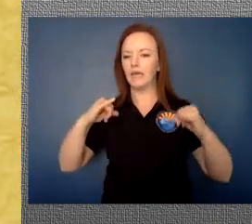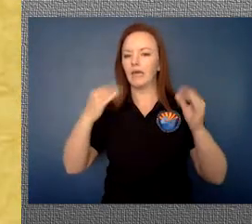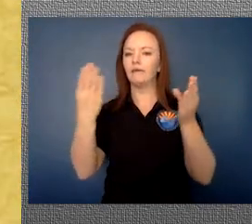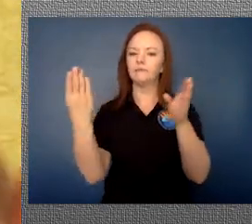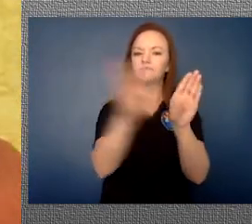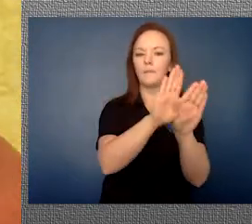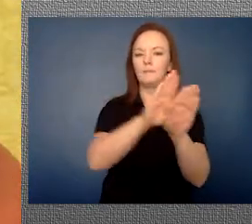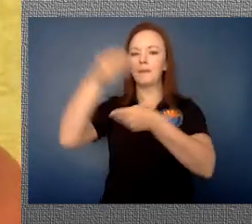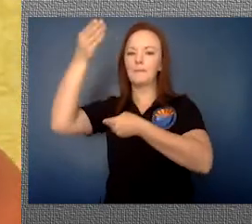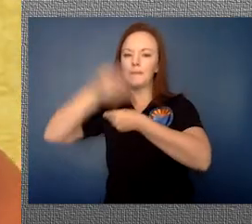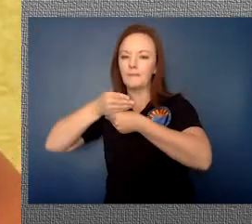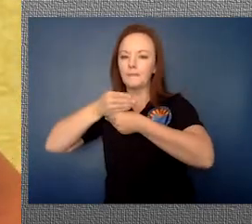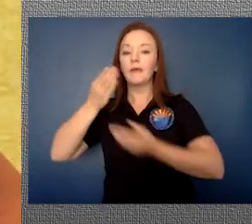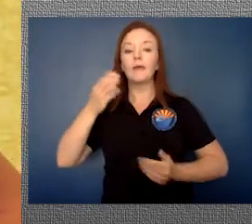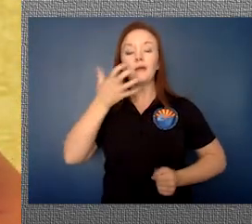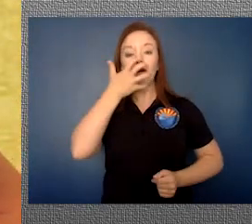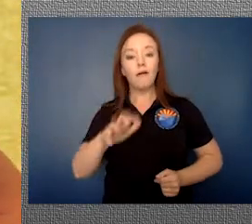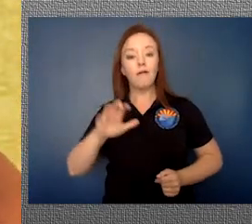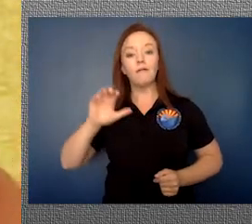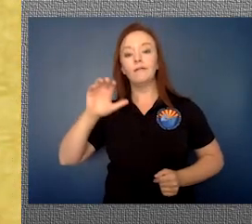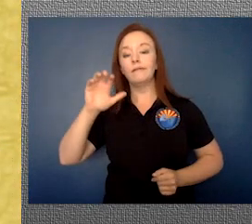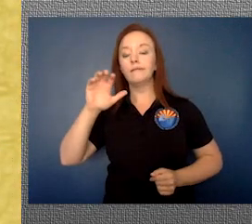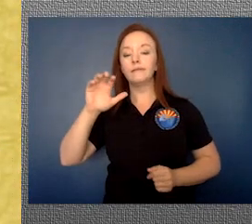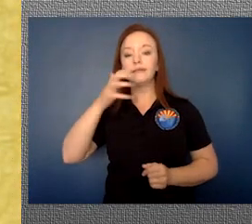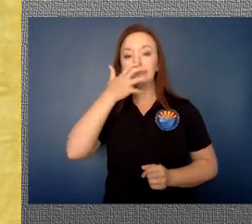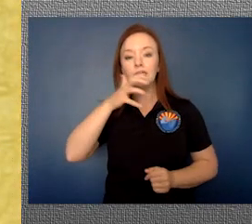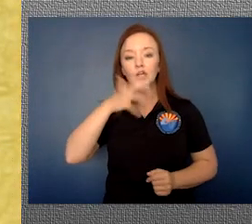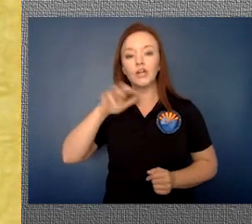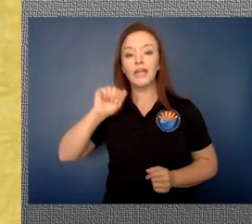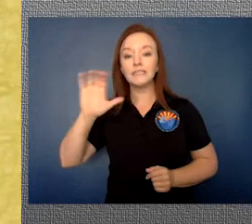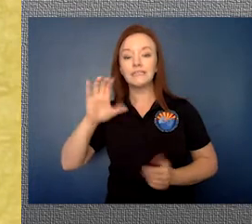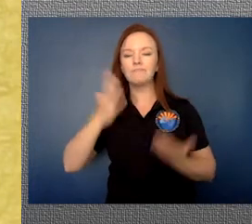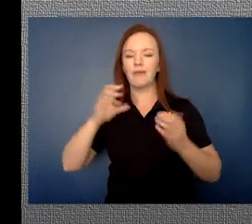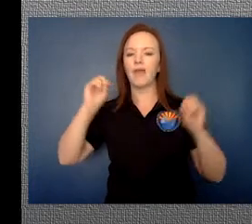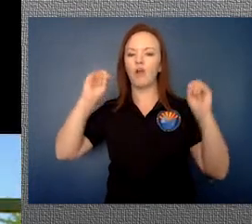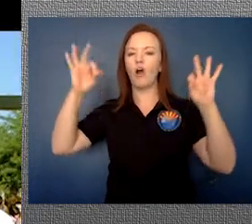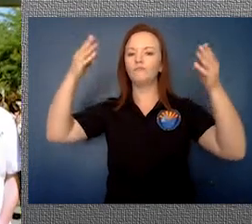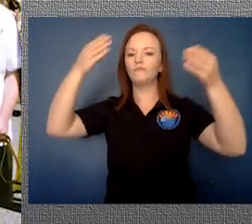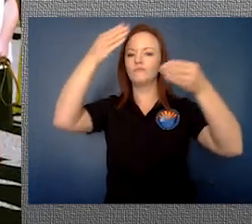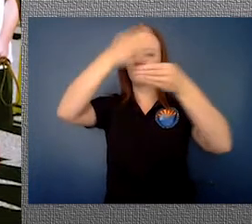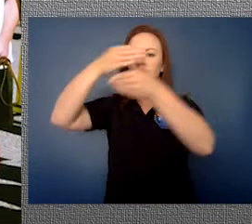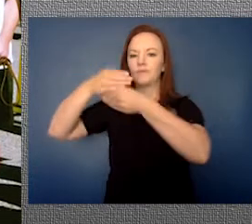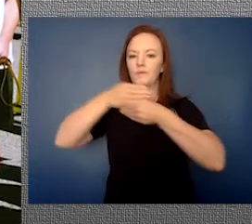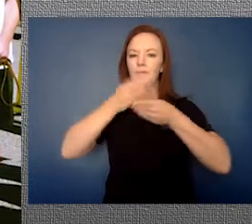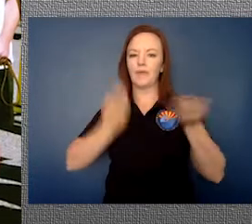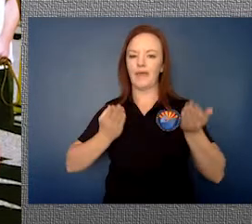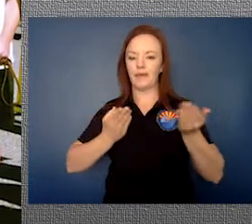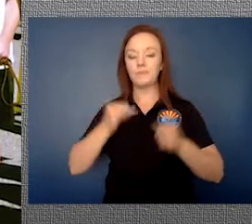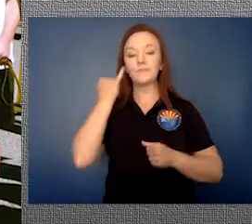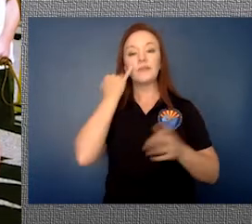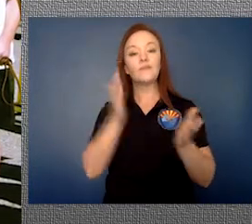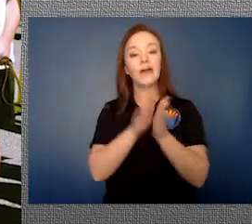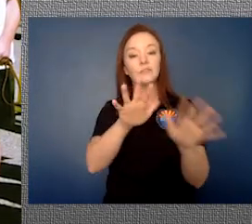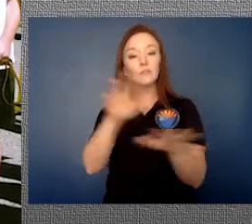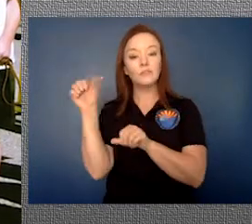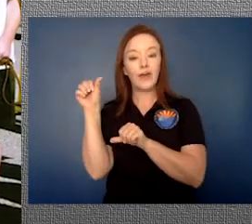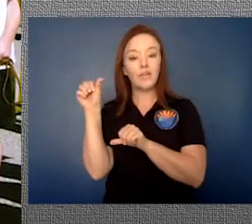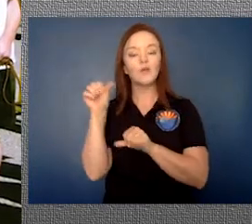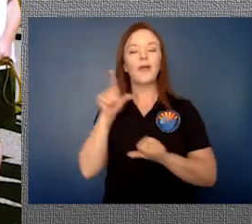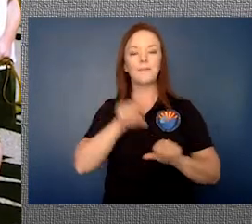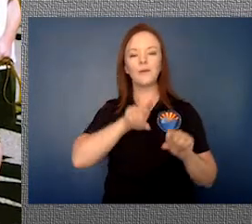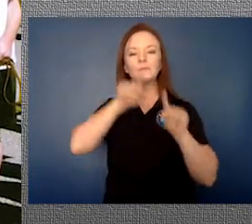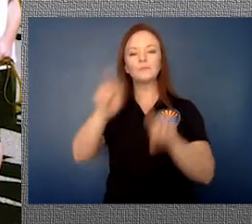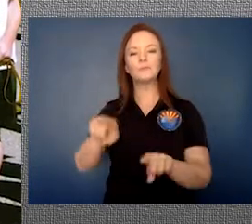doors, and may include turning off heating, air conditioning, and ventilation systems. If asked to evacuate, the public would be directed to